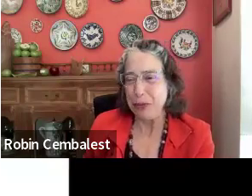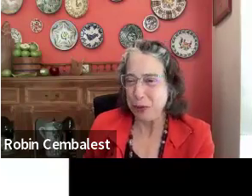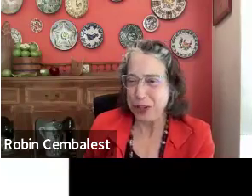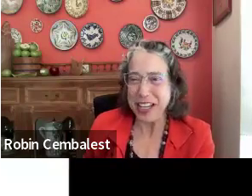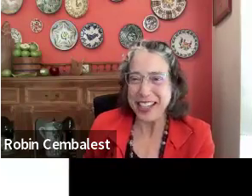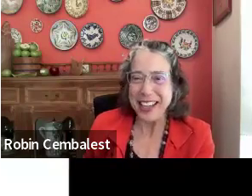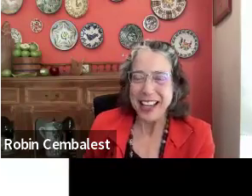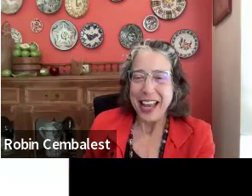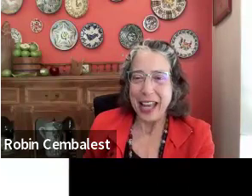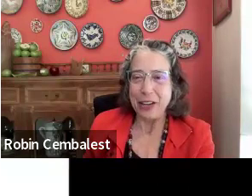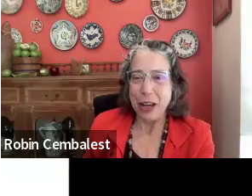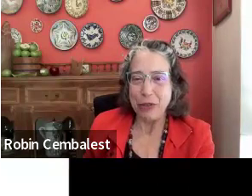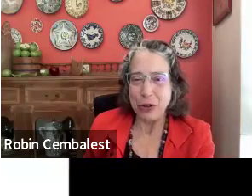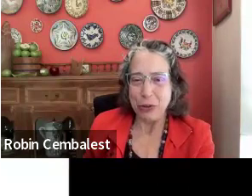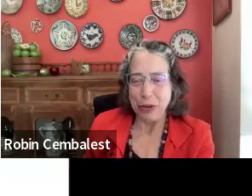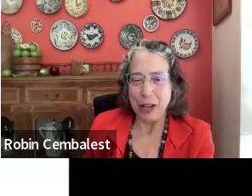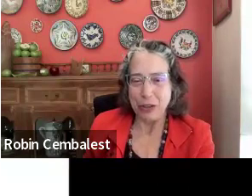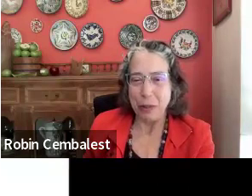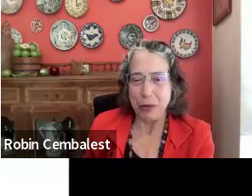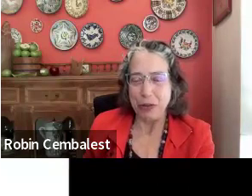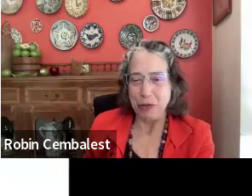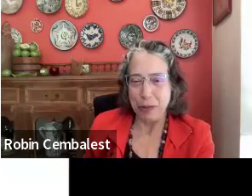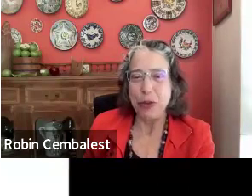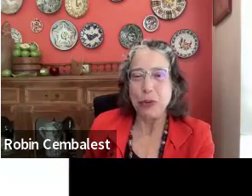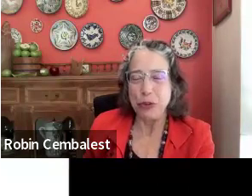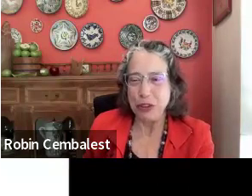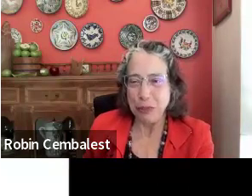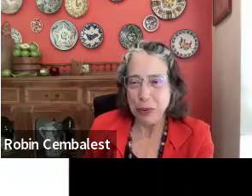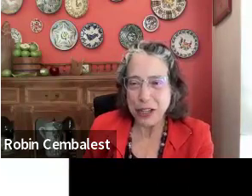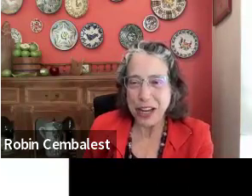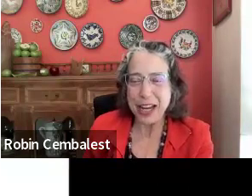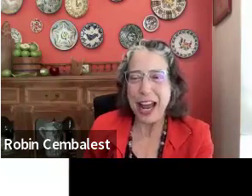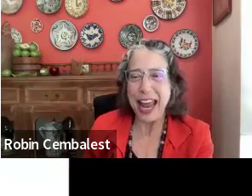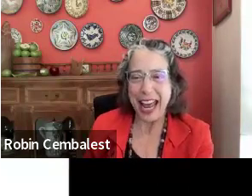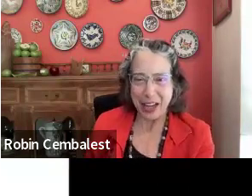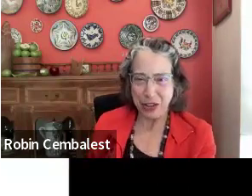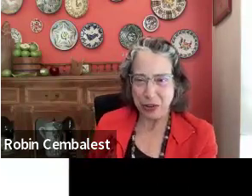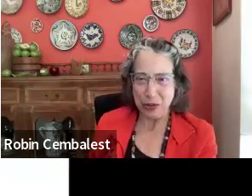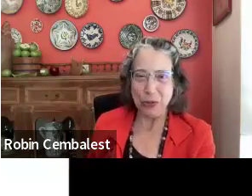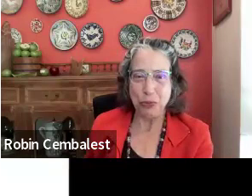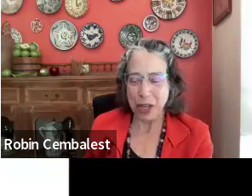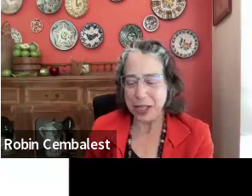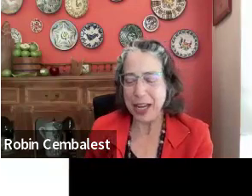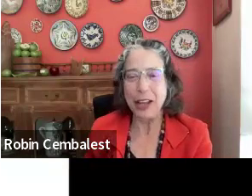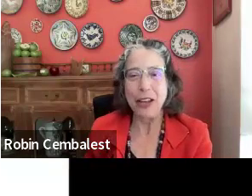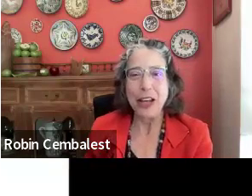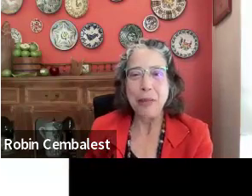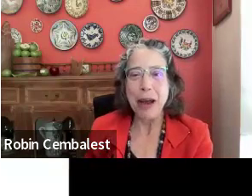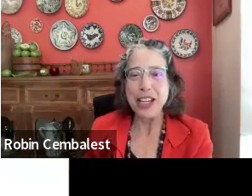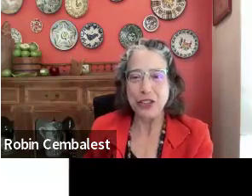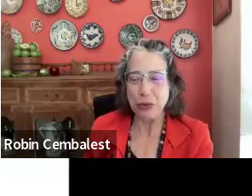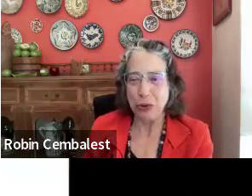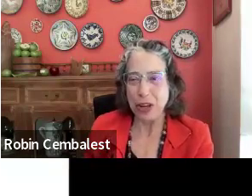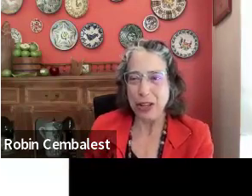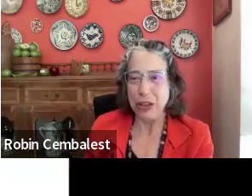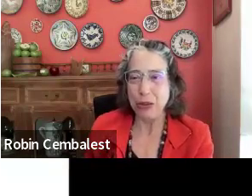was 2014, and I was known as a person from the world of print, and I had to retell